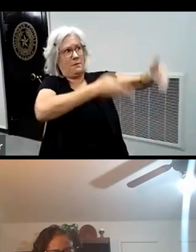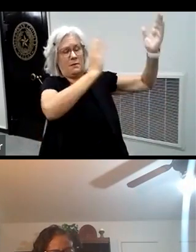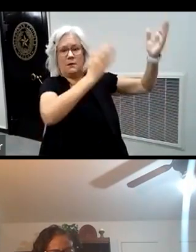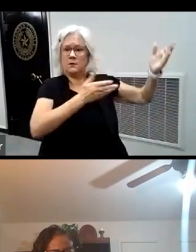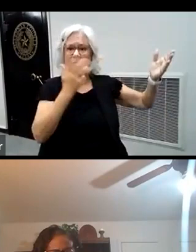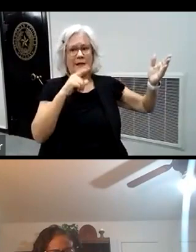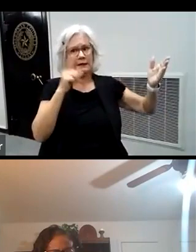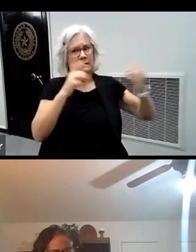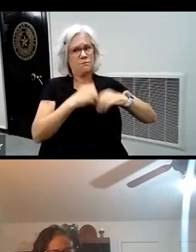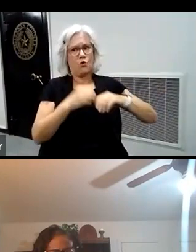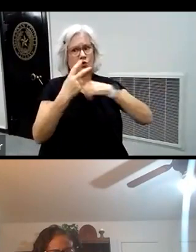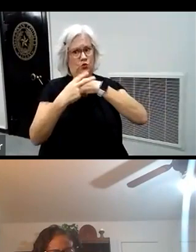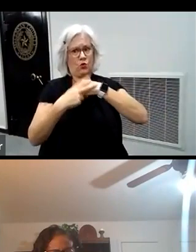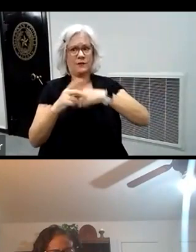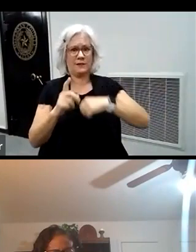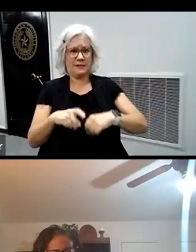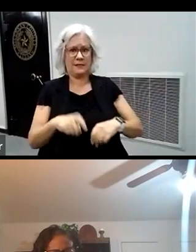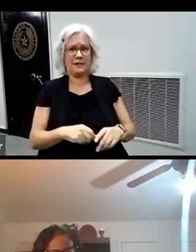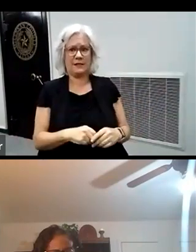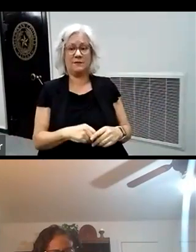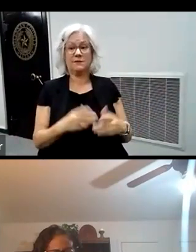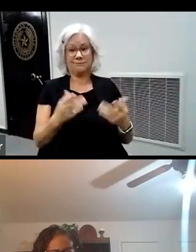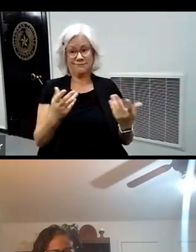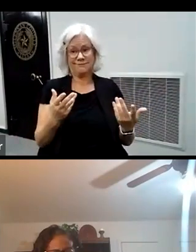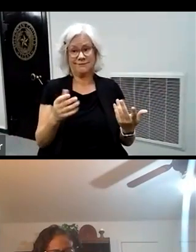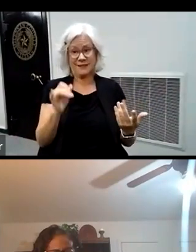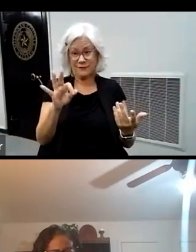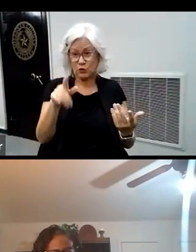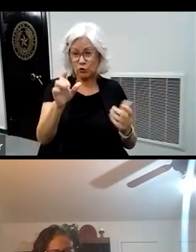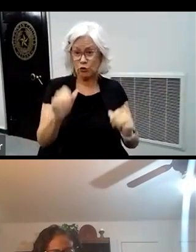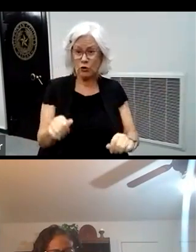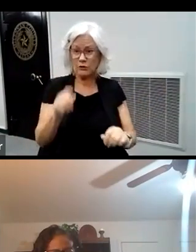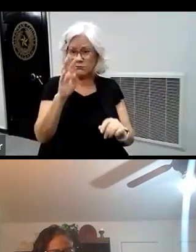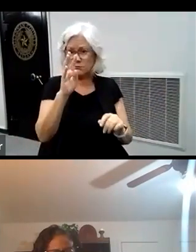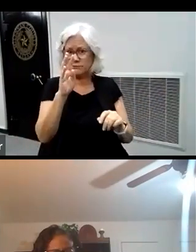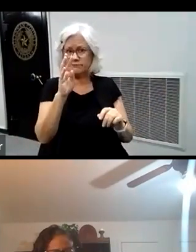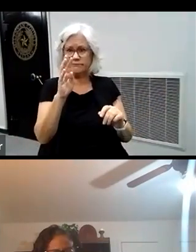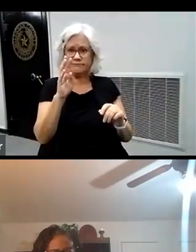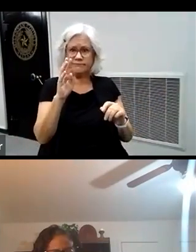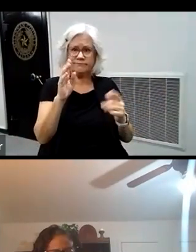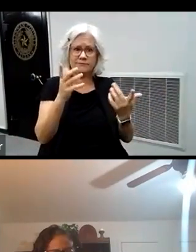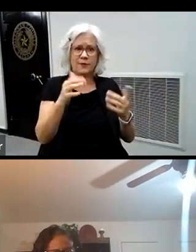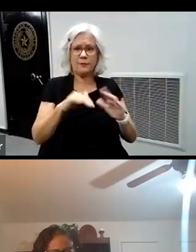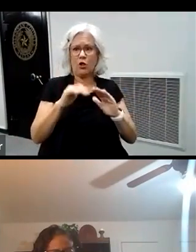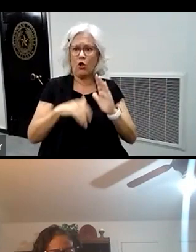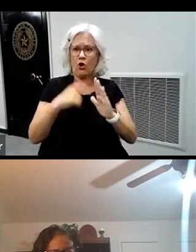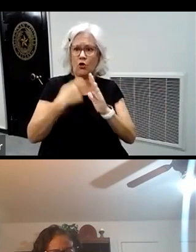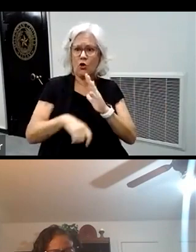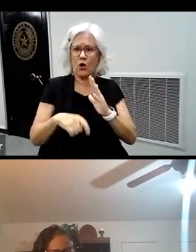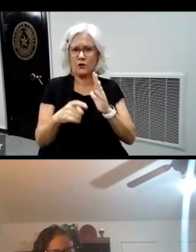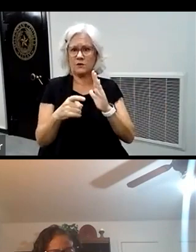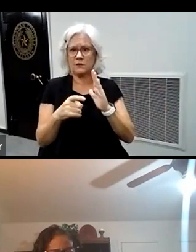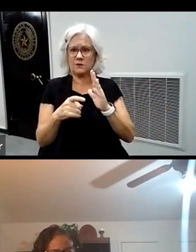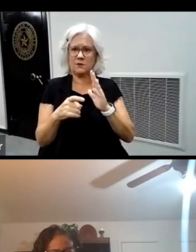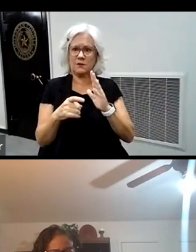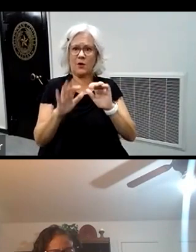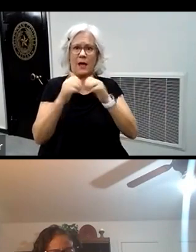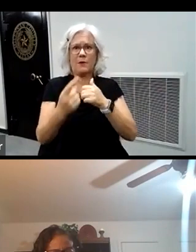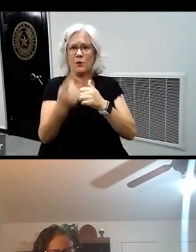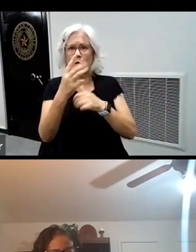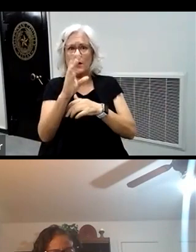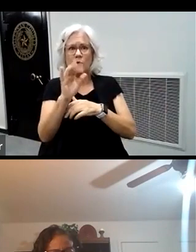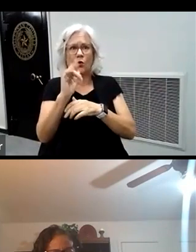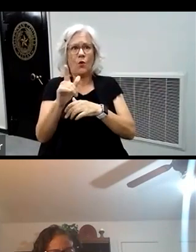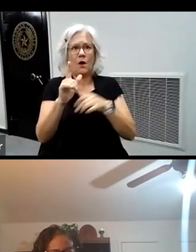Yeah. And if we could just come up with a low cost way to expand one of those walls,